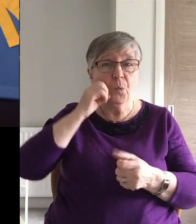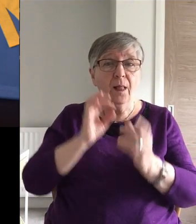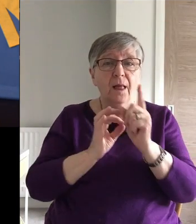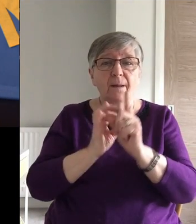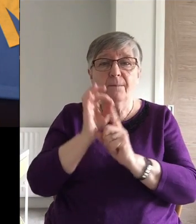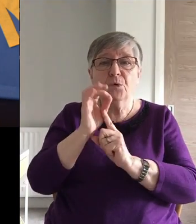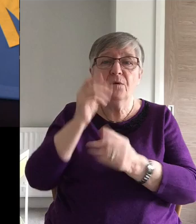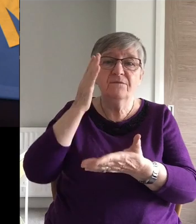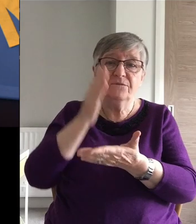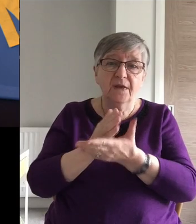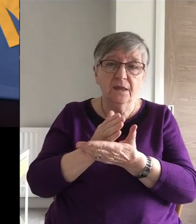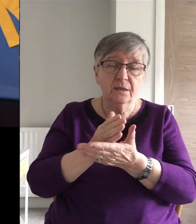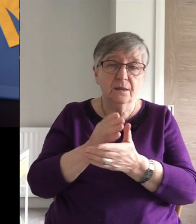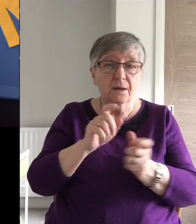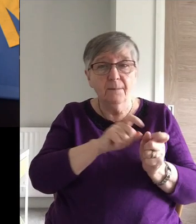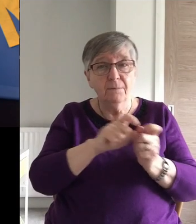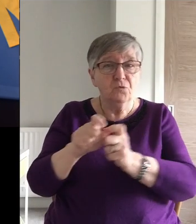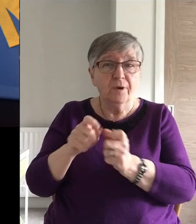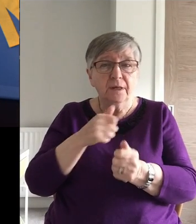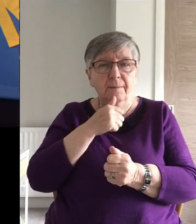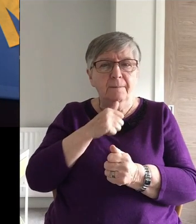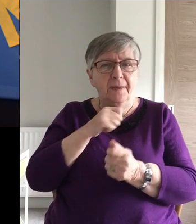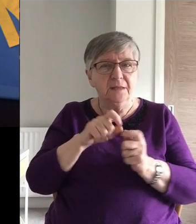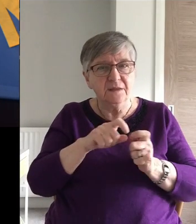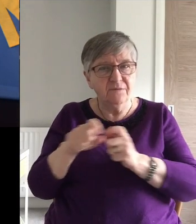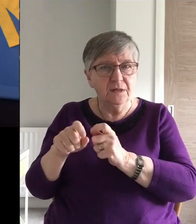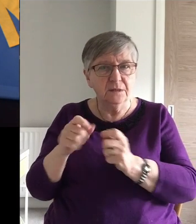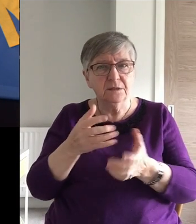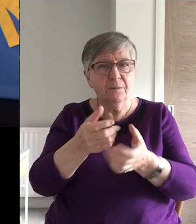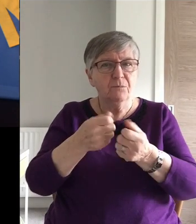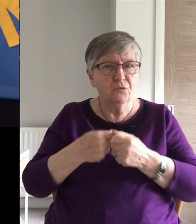give perseverance, it will bring hope.